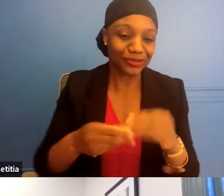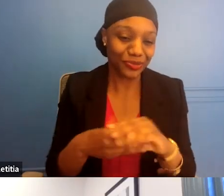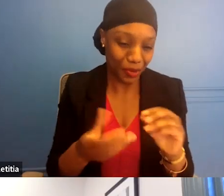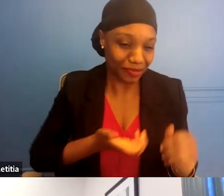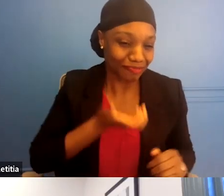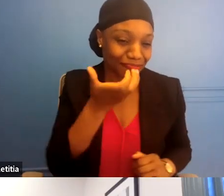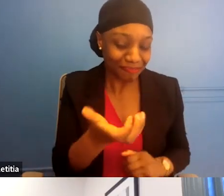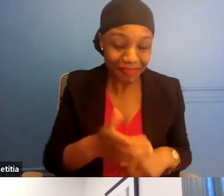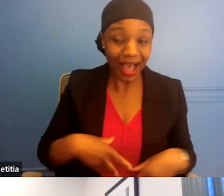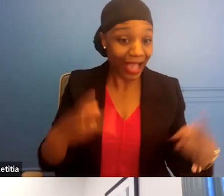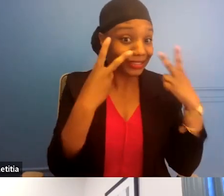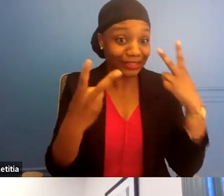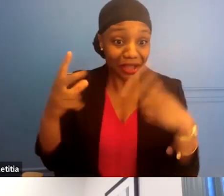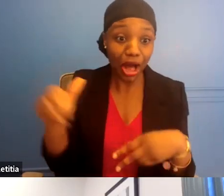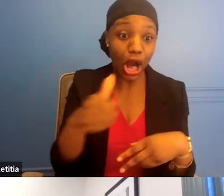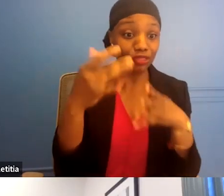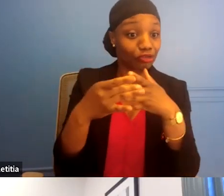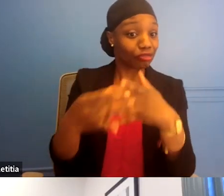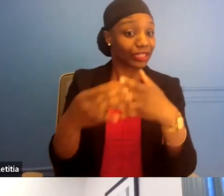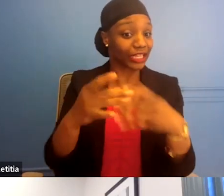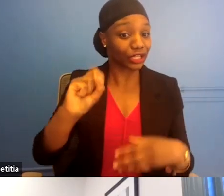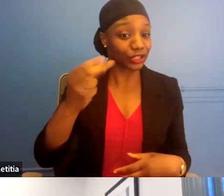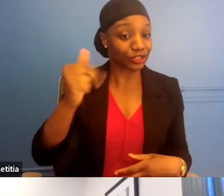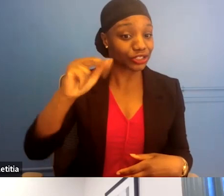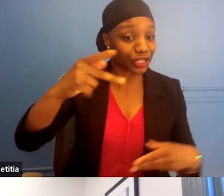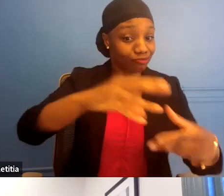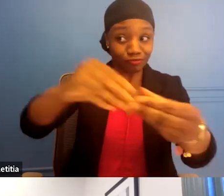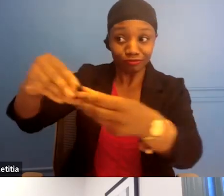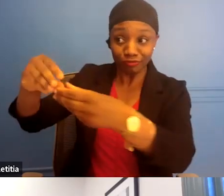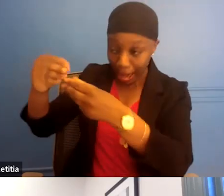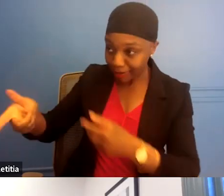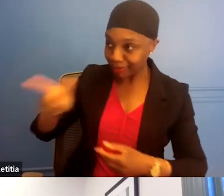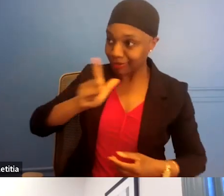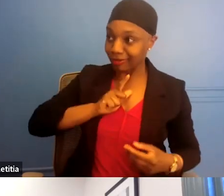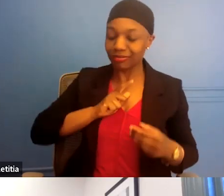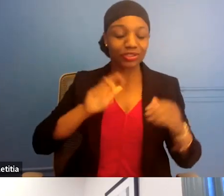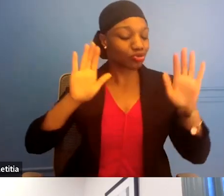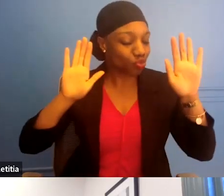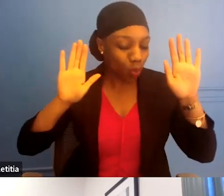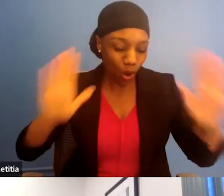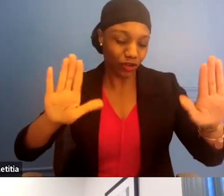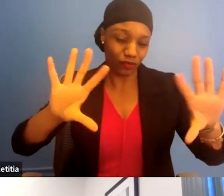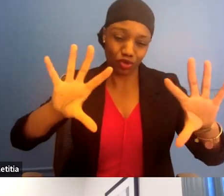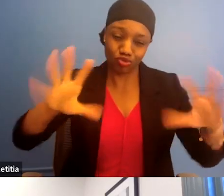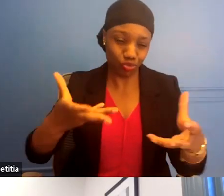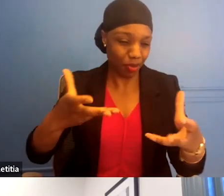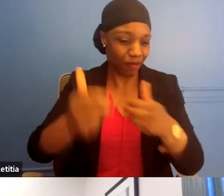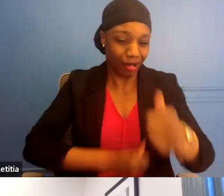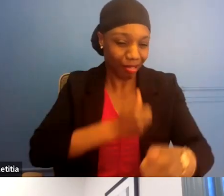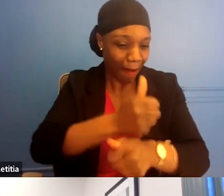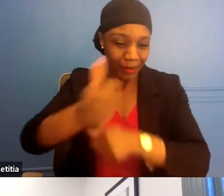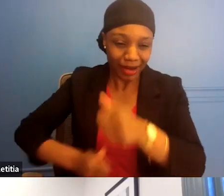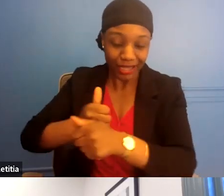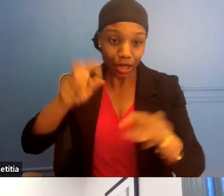other leadership stories that have been out there. And so we have an amazing group of alums out there. So I look forward to hearing